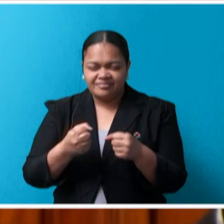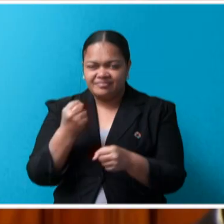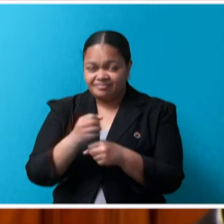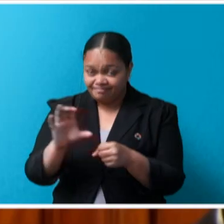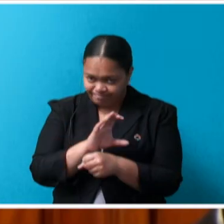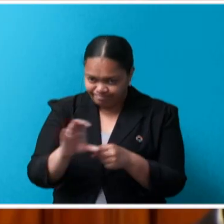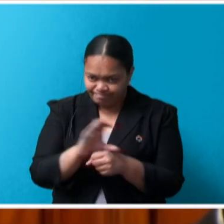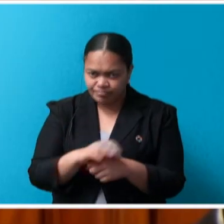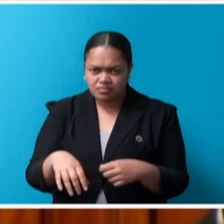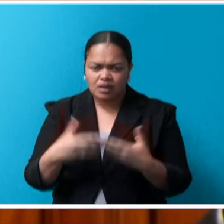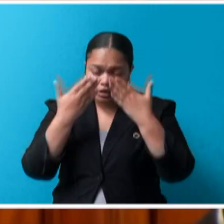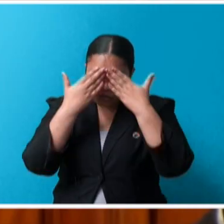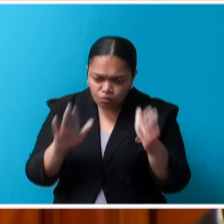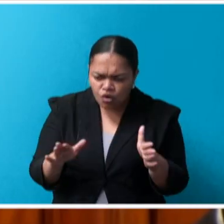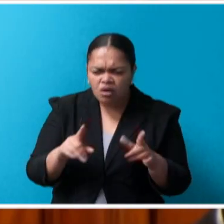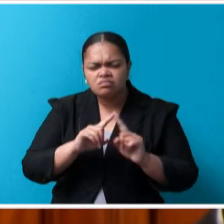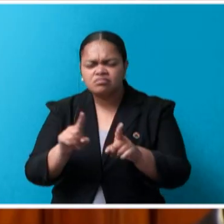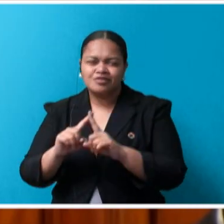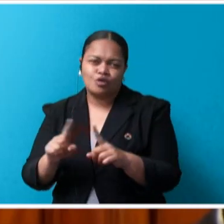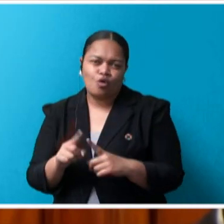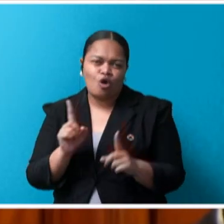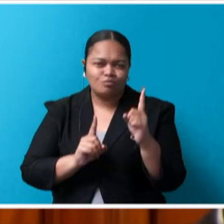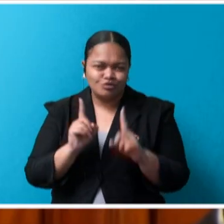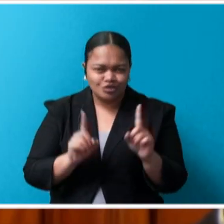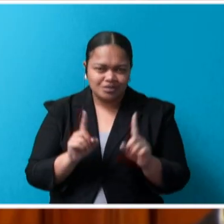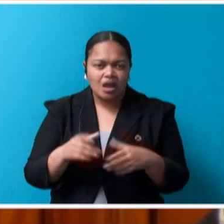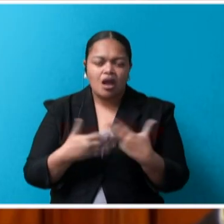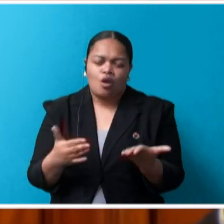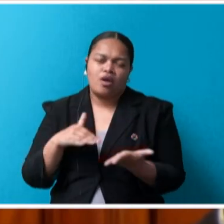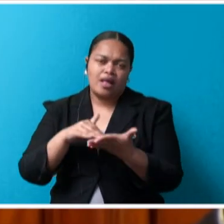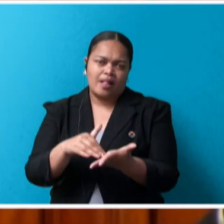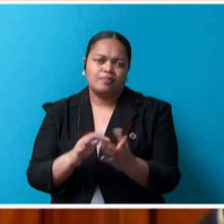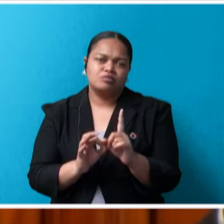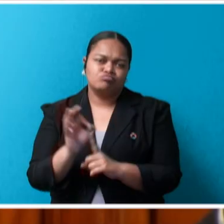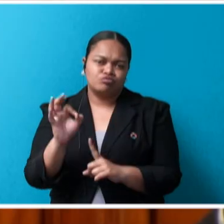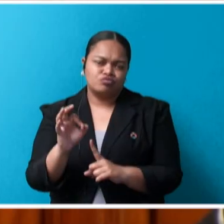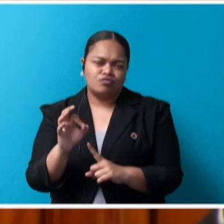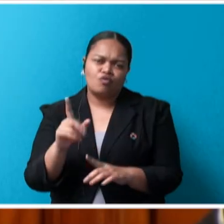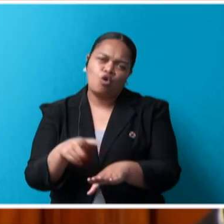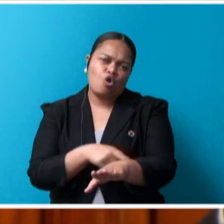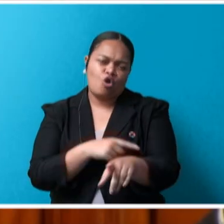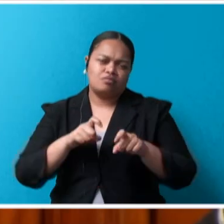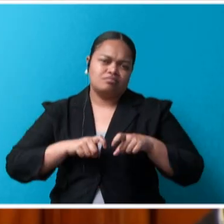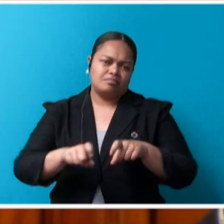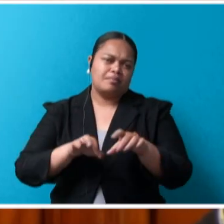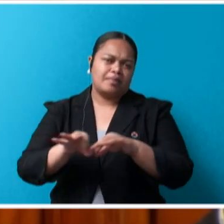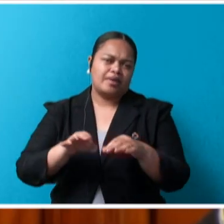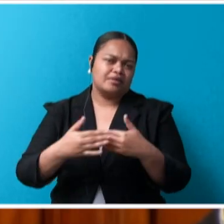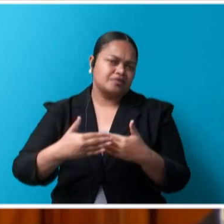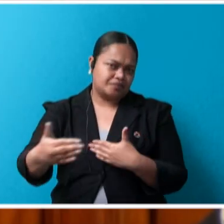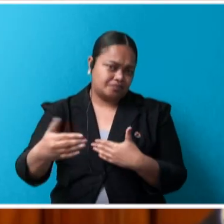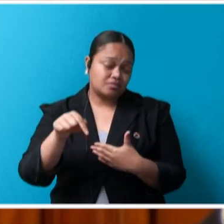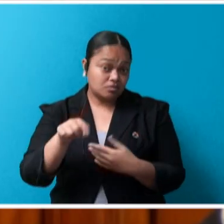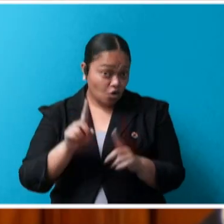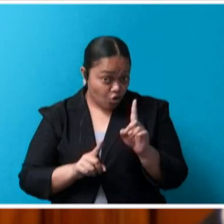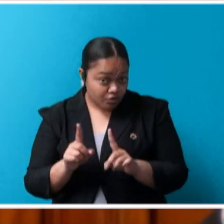to explore practical options for rebuilding the industry's long-term capacity. These options